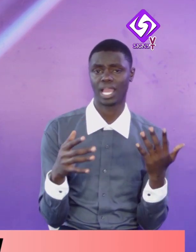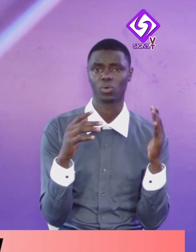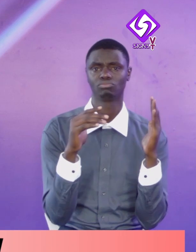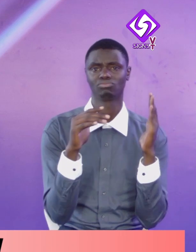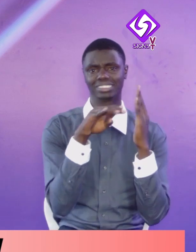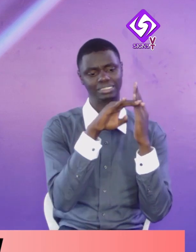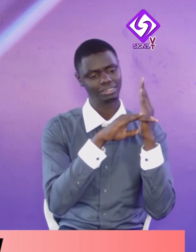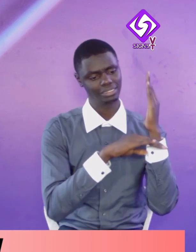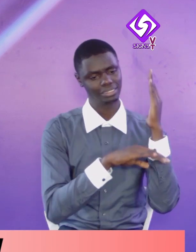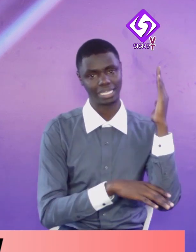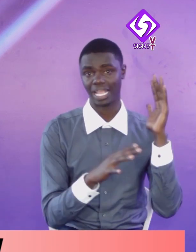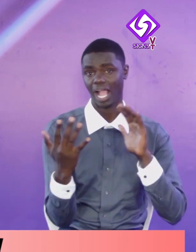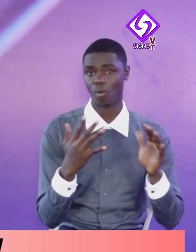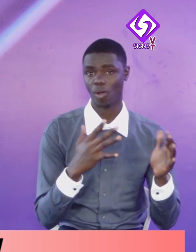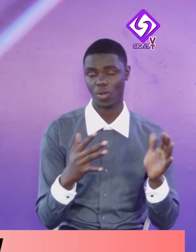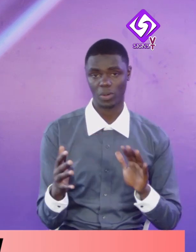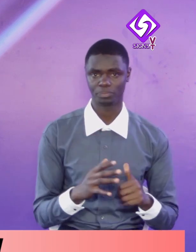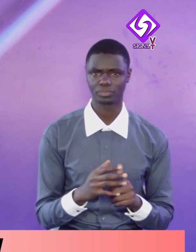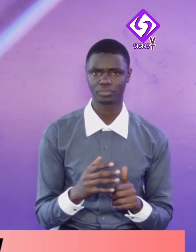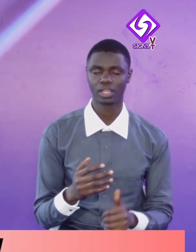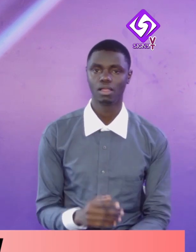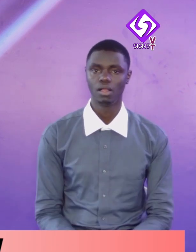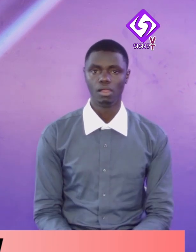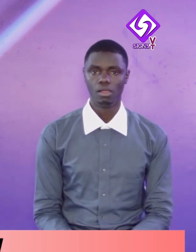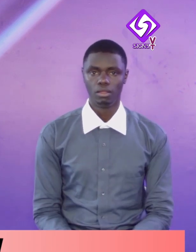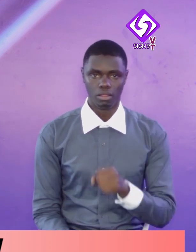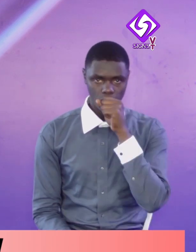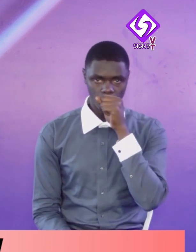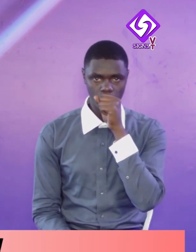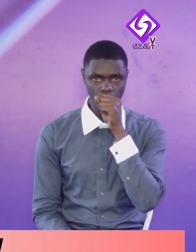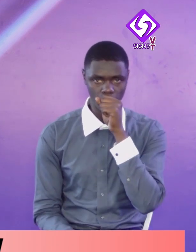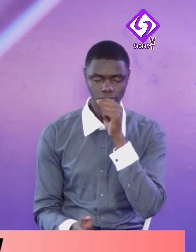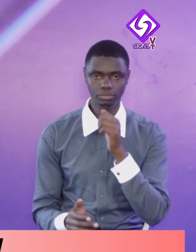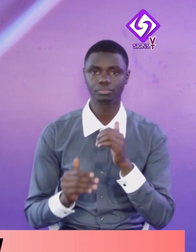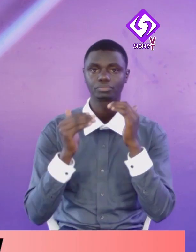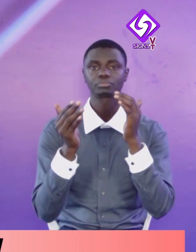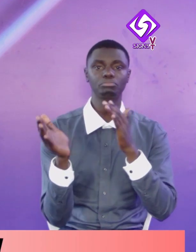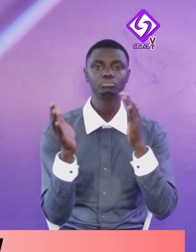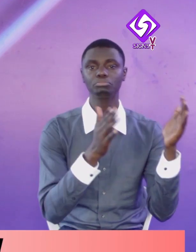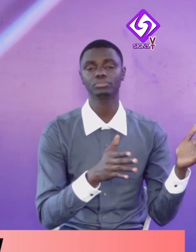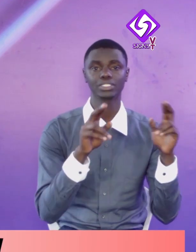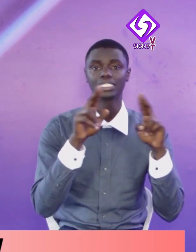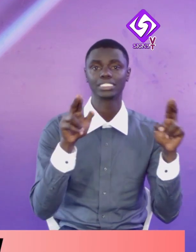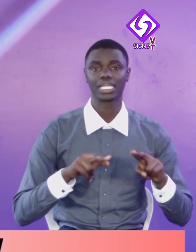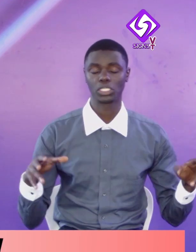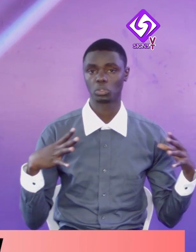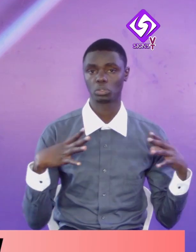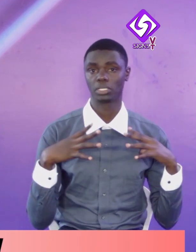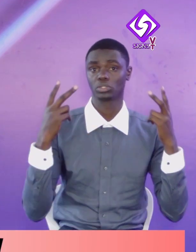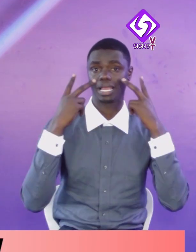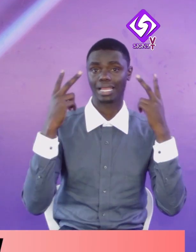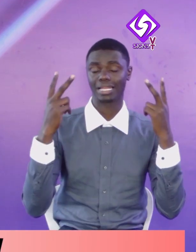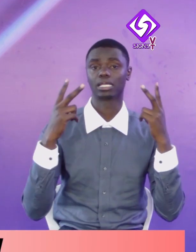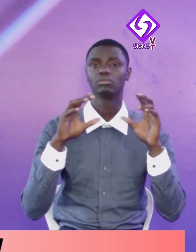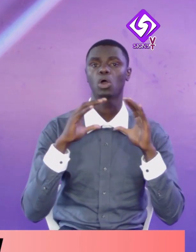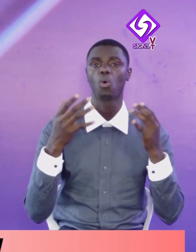are, not forgetting about the international break. We'll be looking at matches to be played in the World